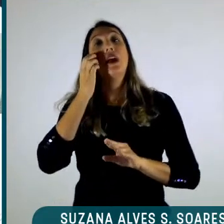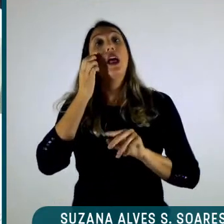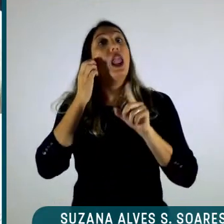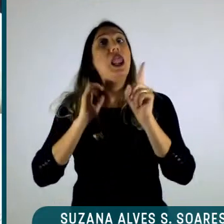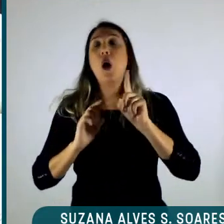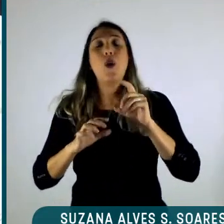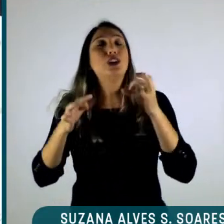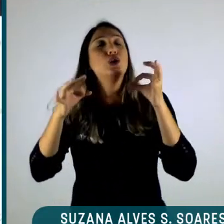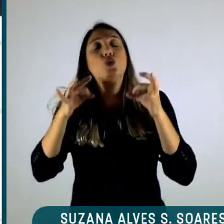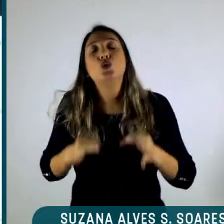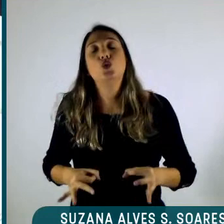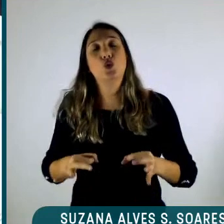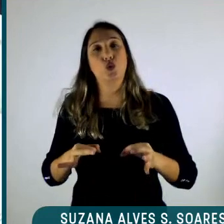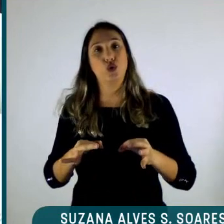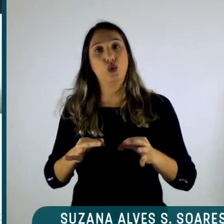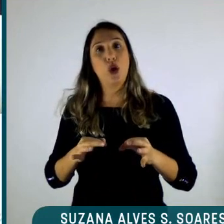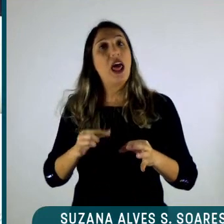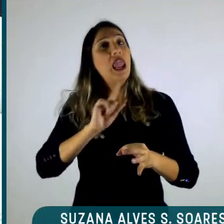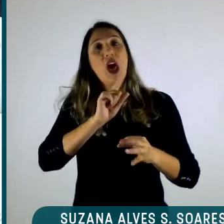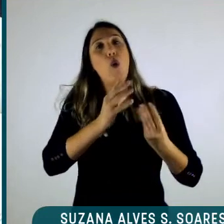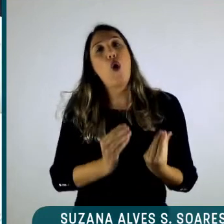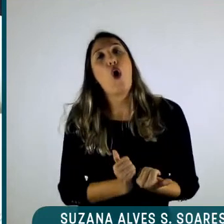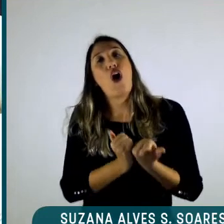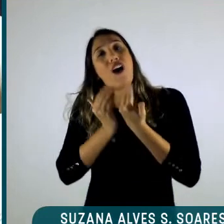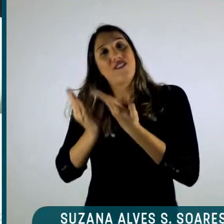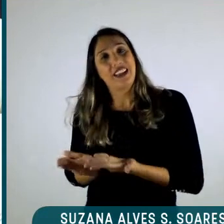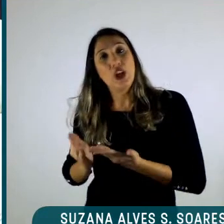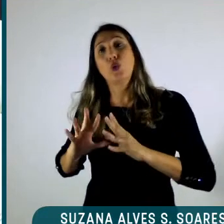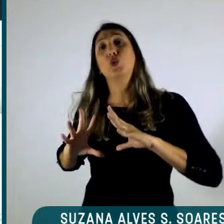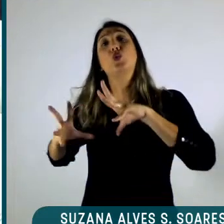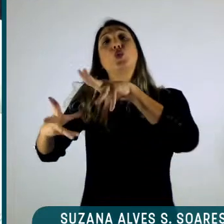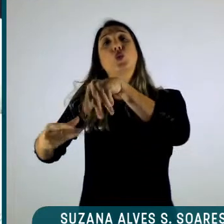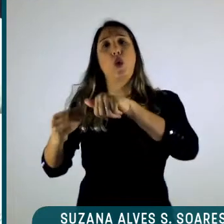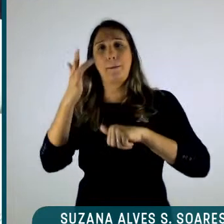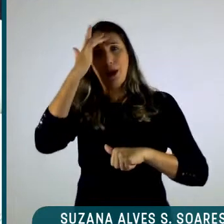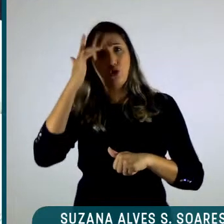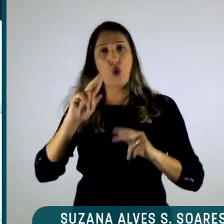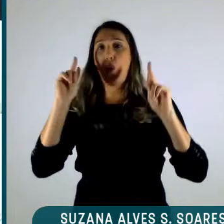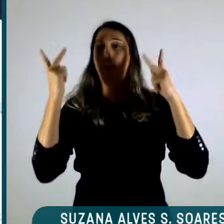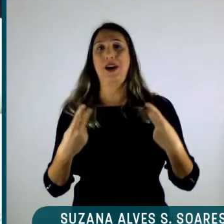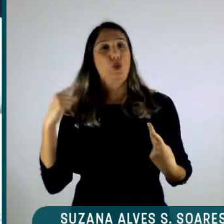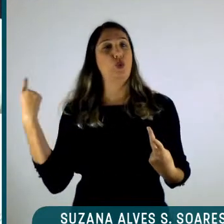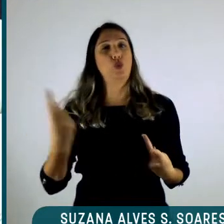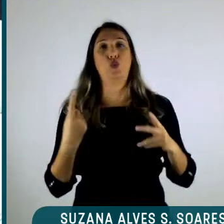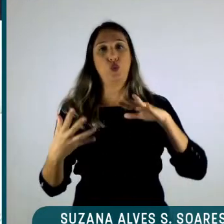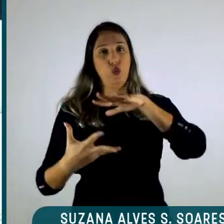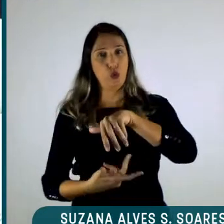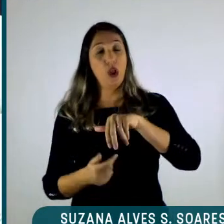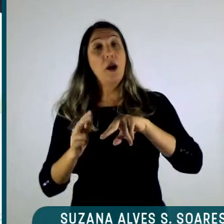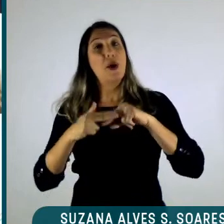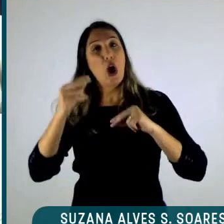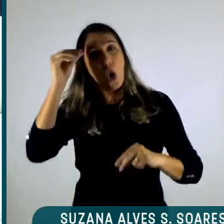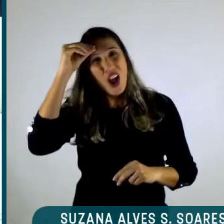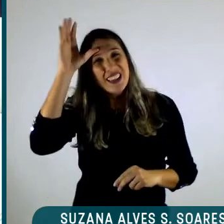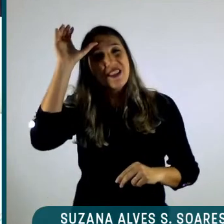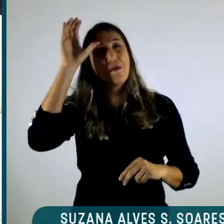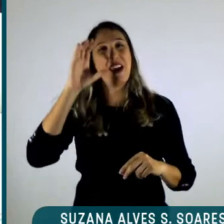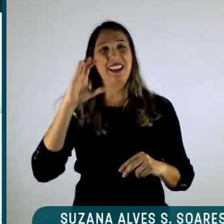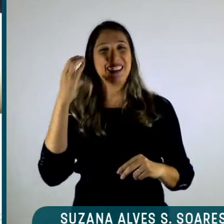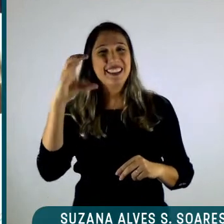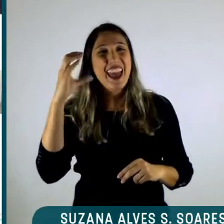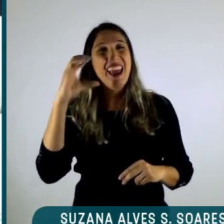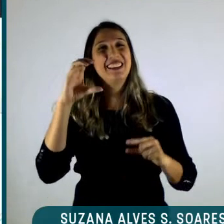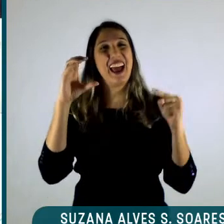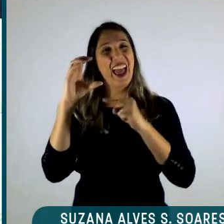vaccines, care, and it's not fair that they are not provided to the